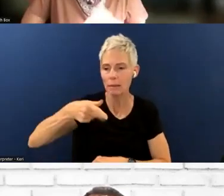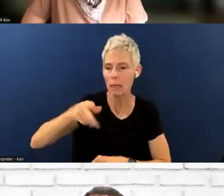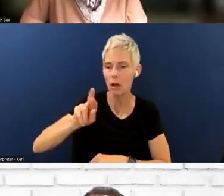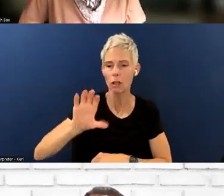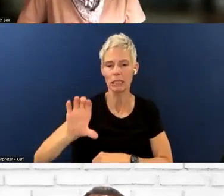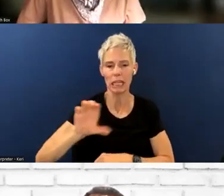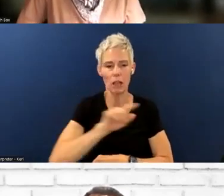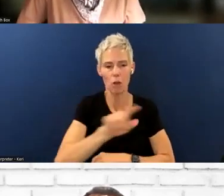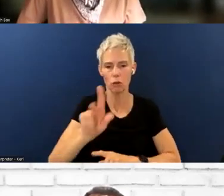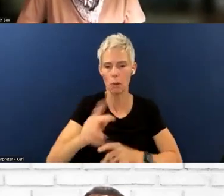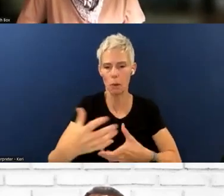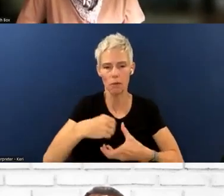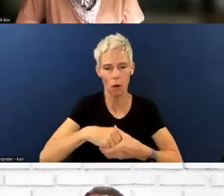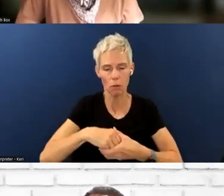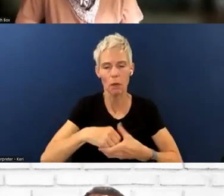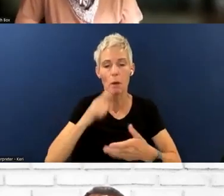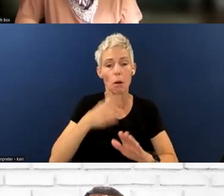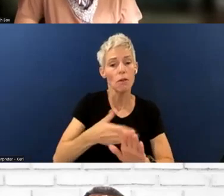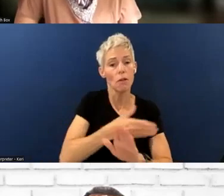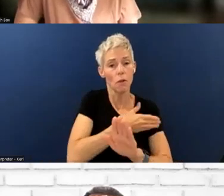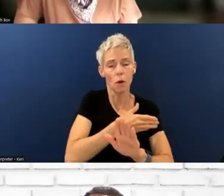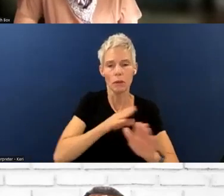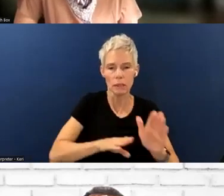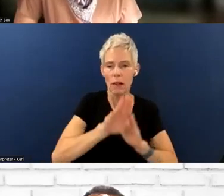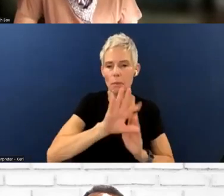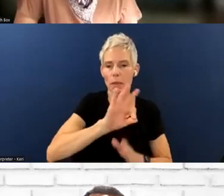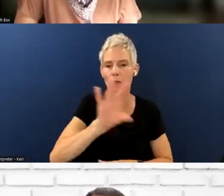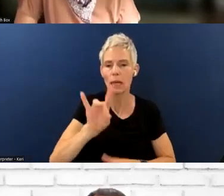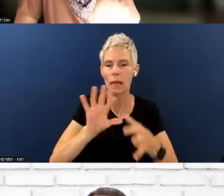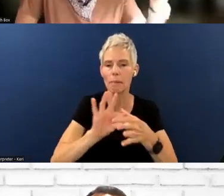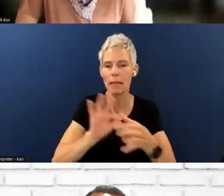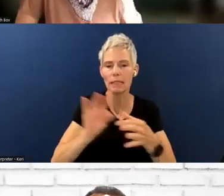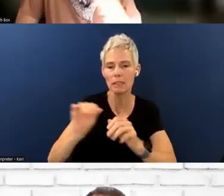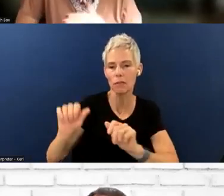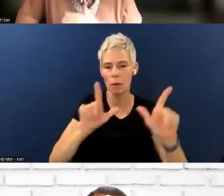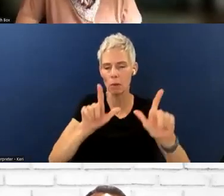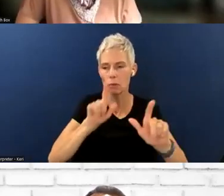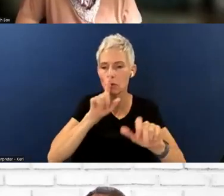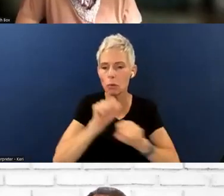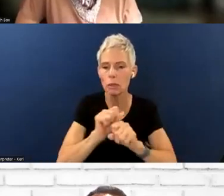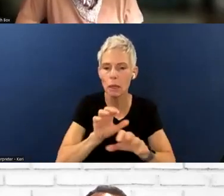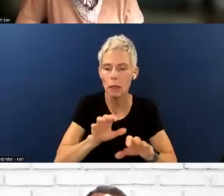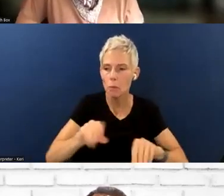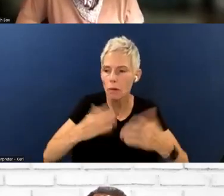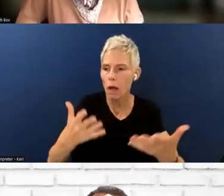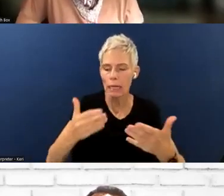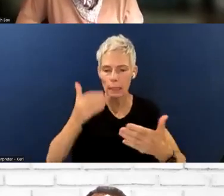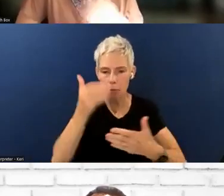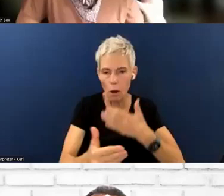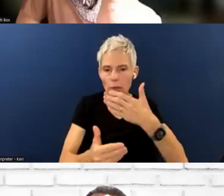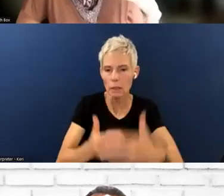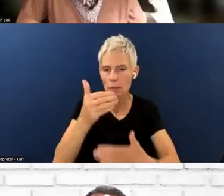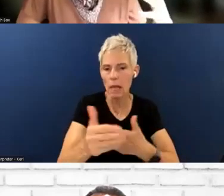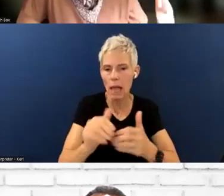precursor to the research was the development of the 988 messaging framework, which really provided kind of like a stepwise way for